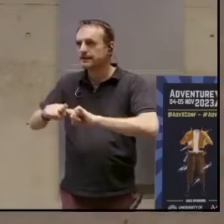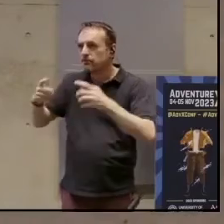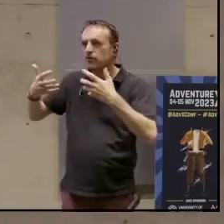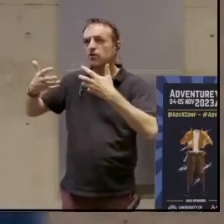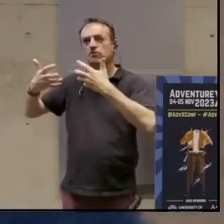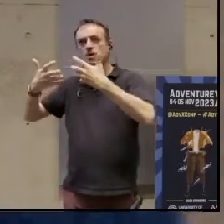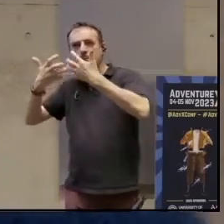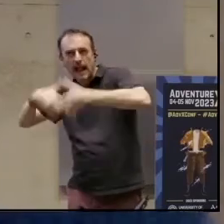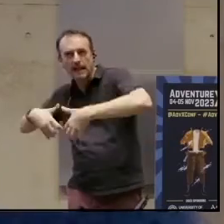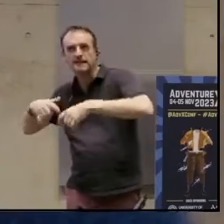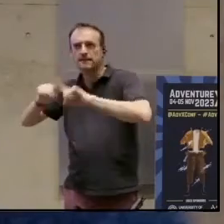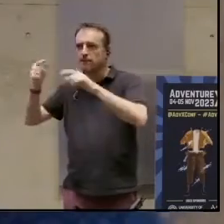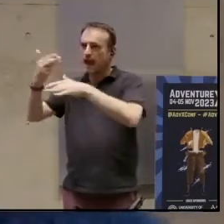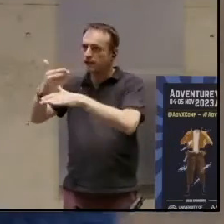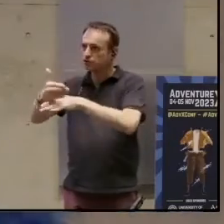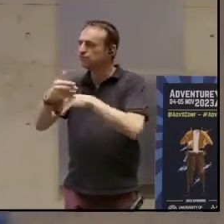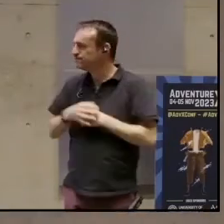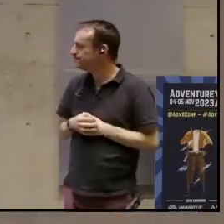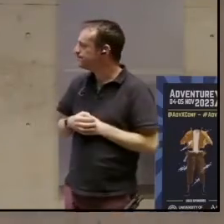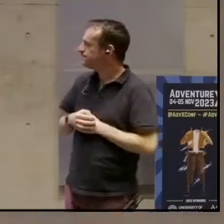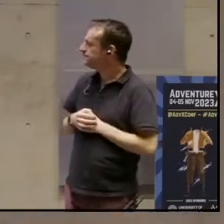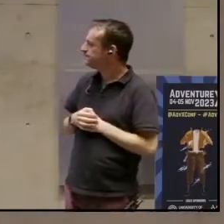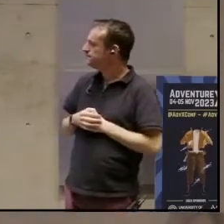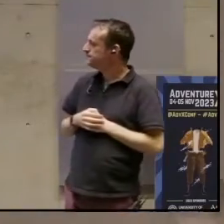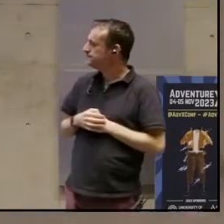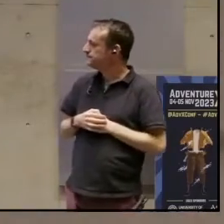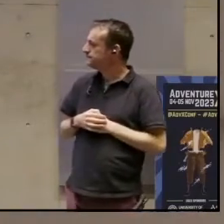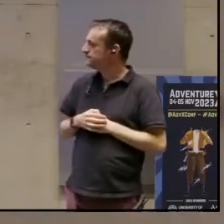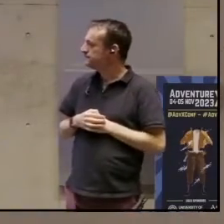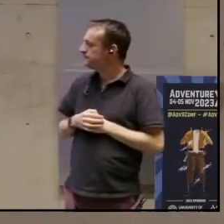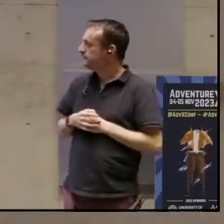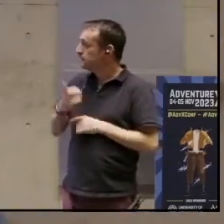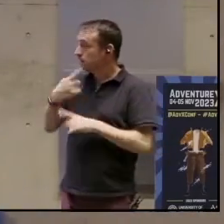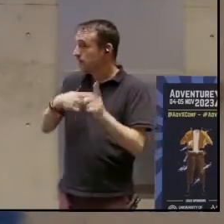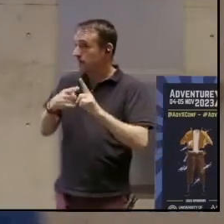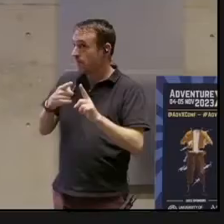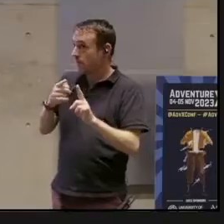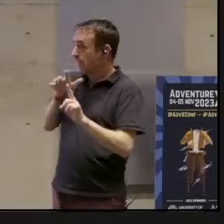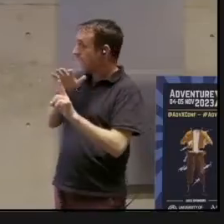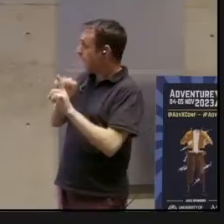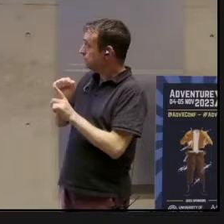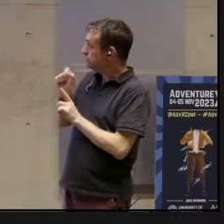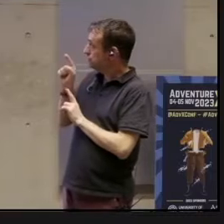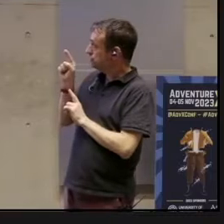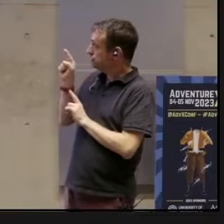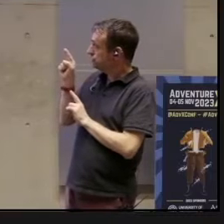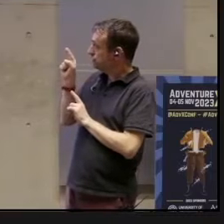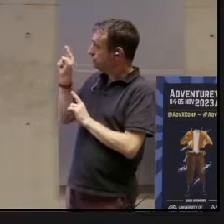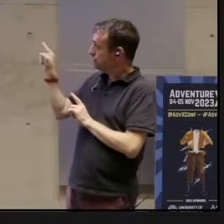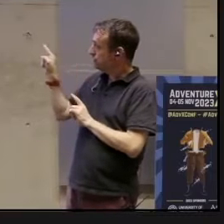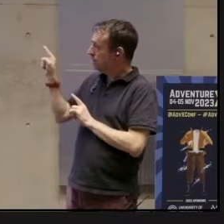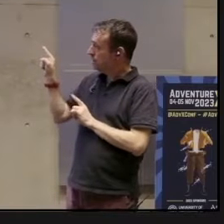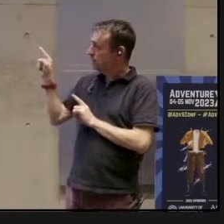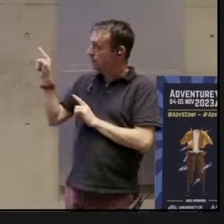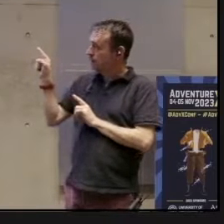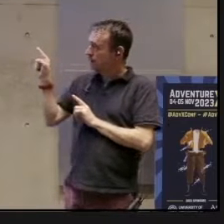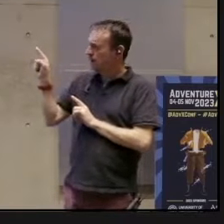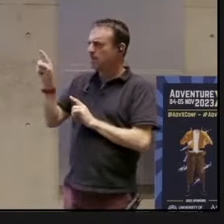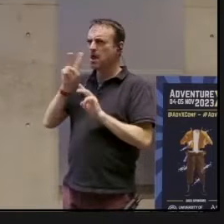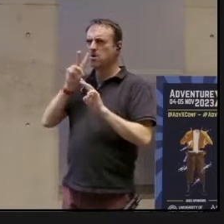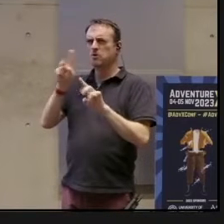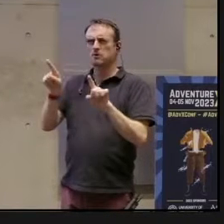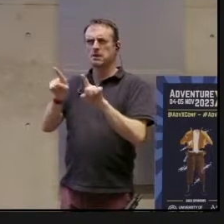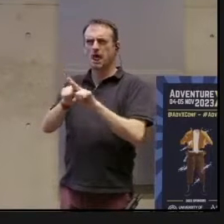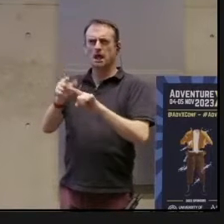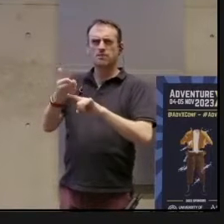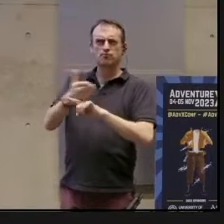interested. Now, though, the eagle-eyed in the room probably noticed this, but Morrison, that looks an awful lot like that